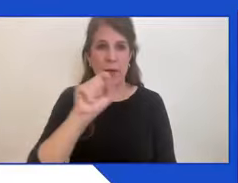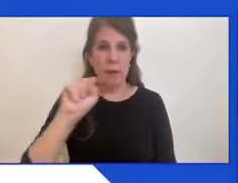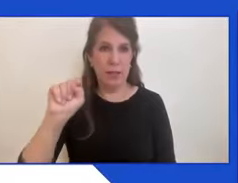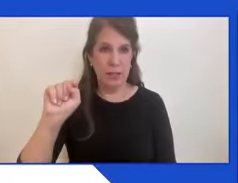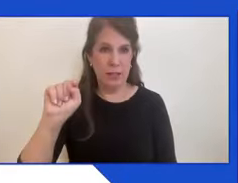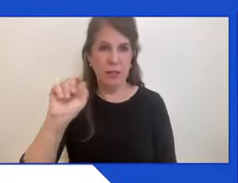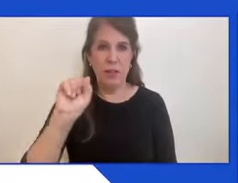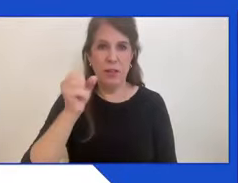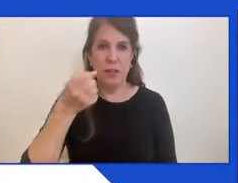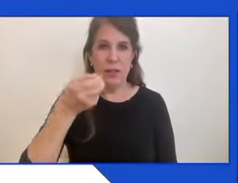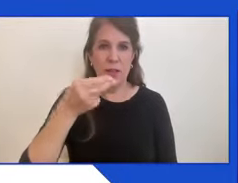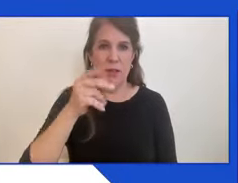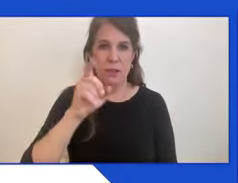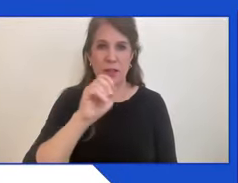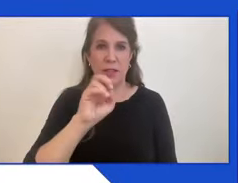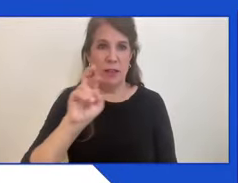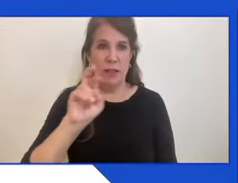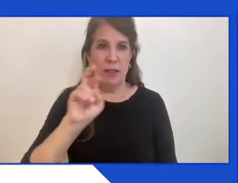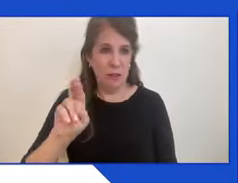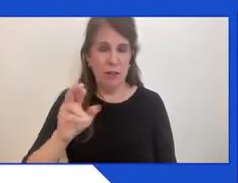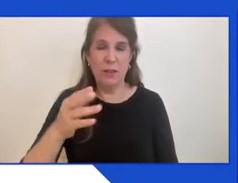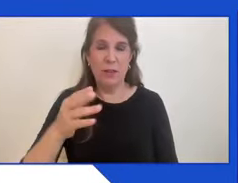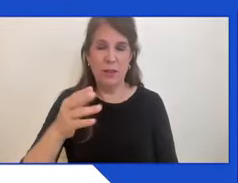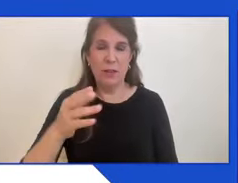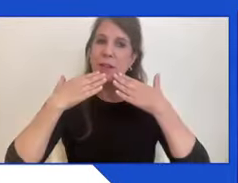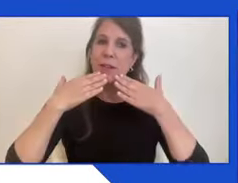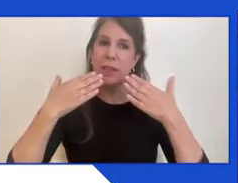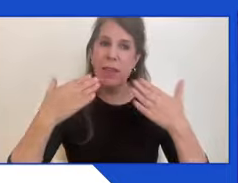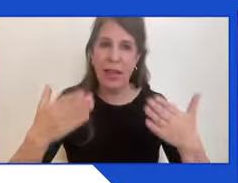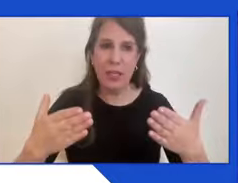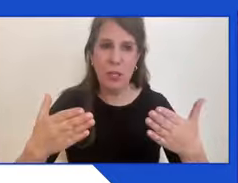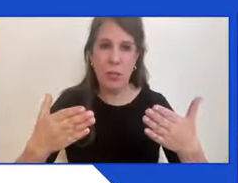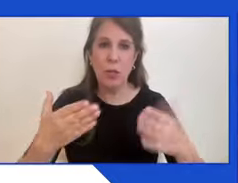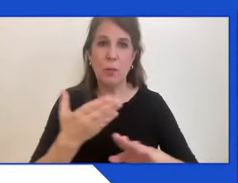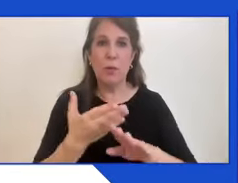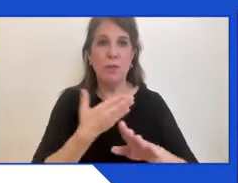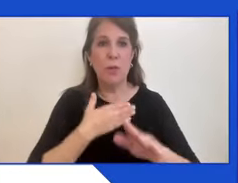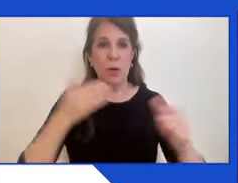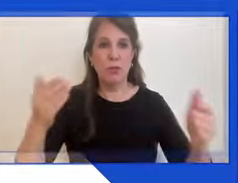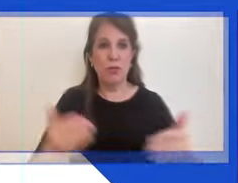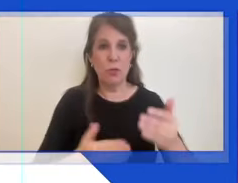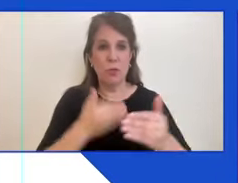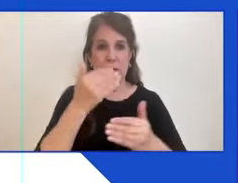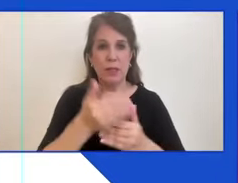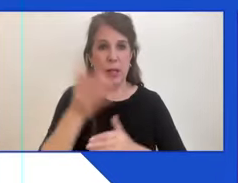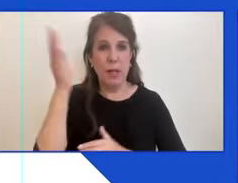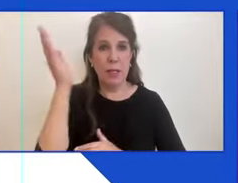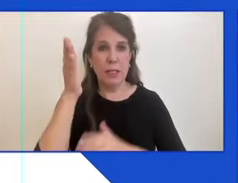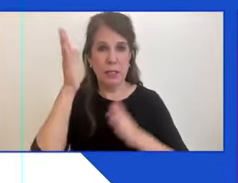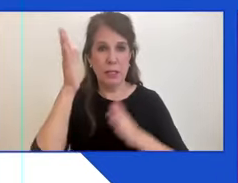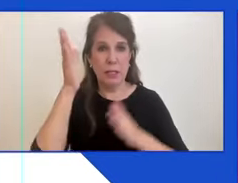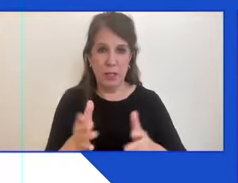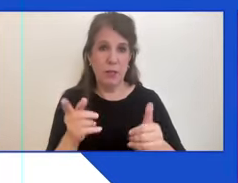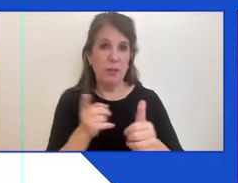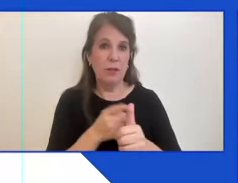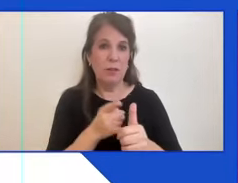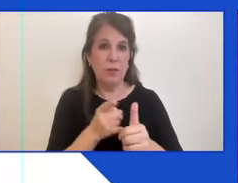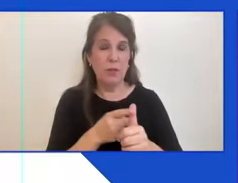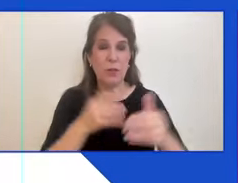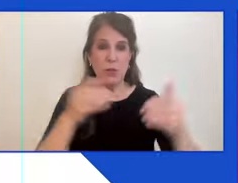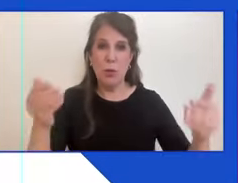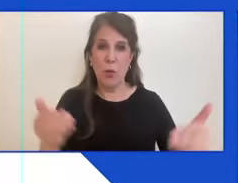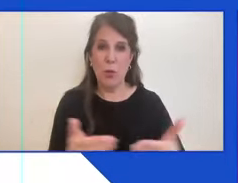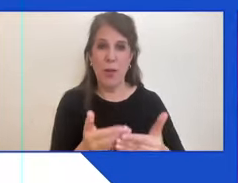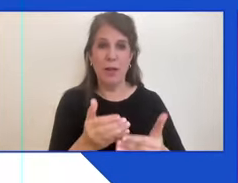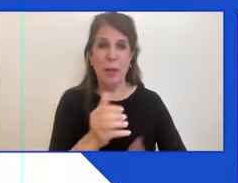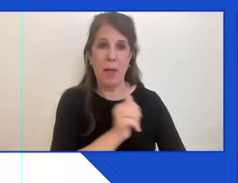Thank you. Before I introduce our next speaker, I want to welcome the